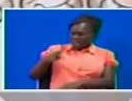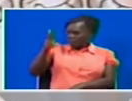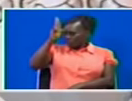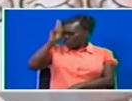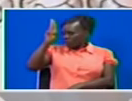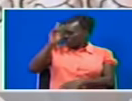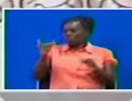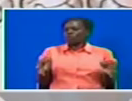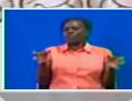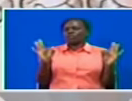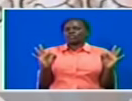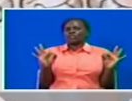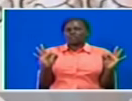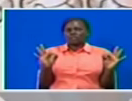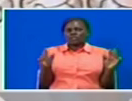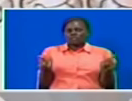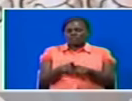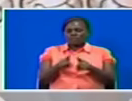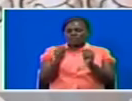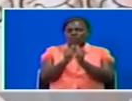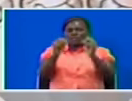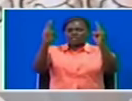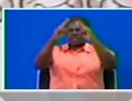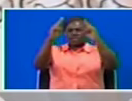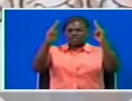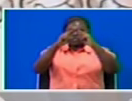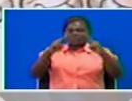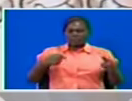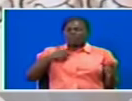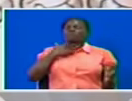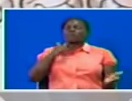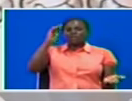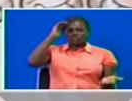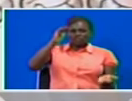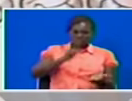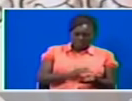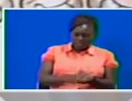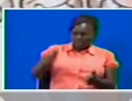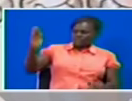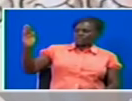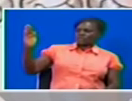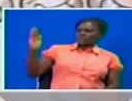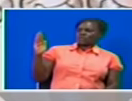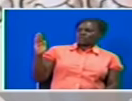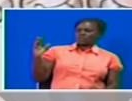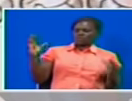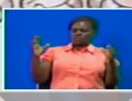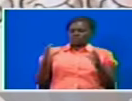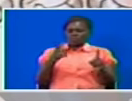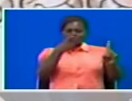officers, done with other even international agencies, I choose to believe that the security team in